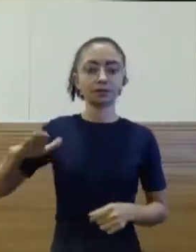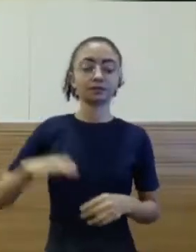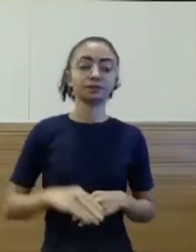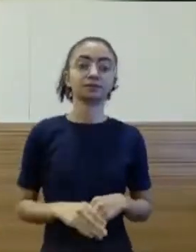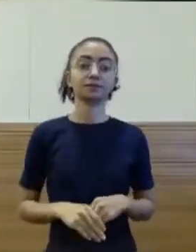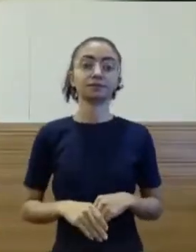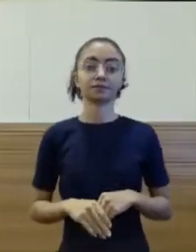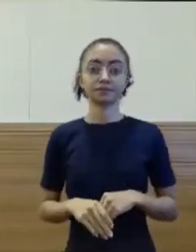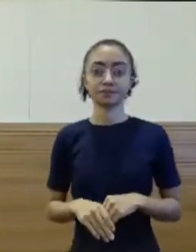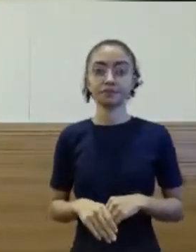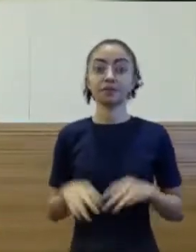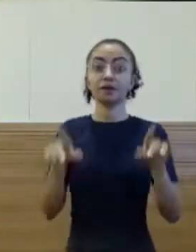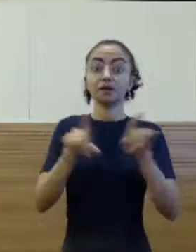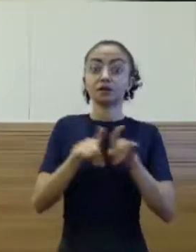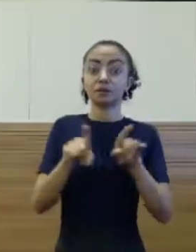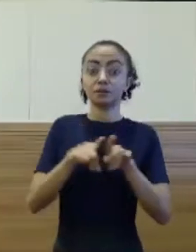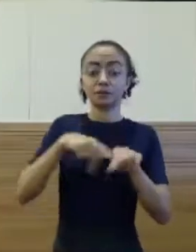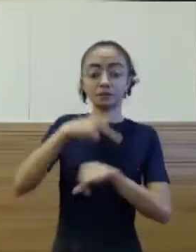2,